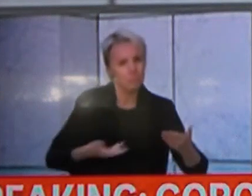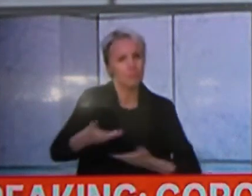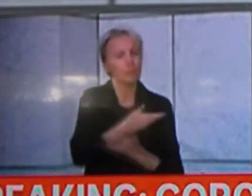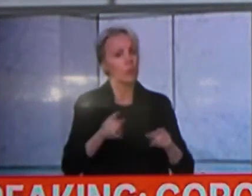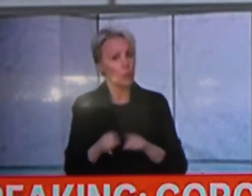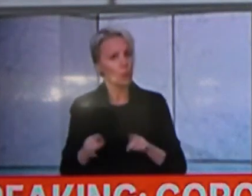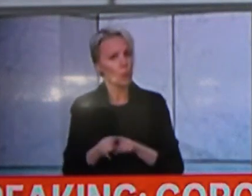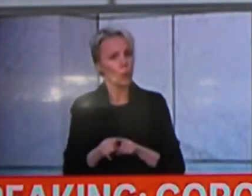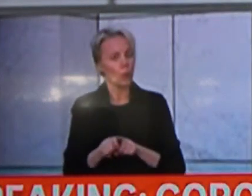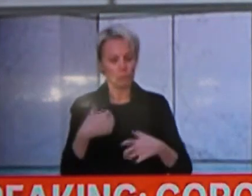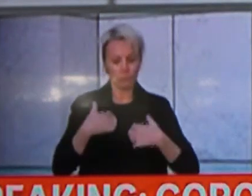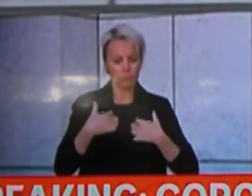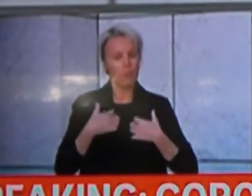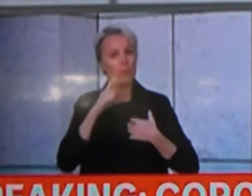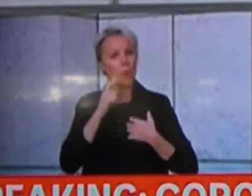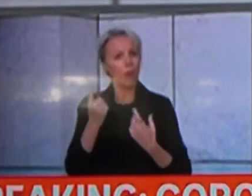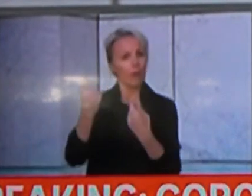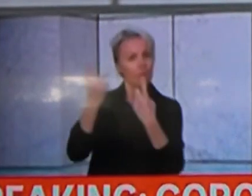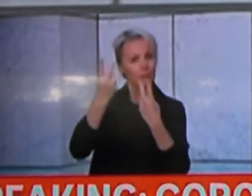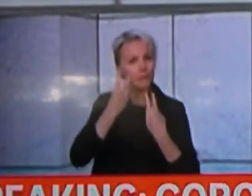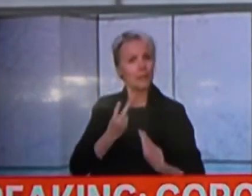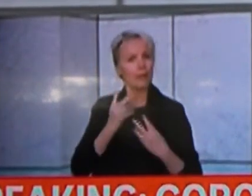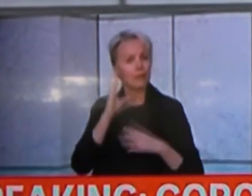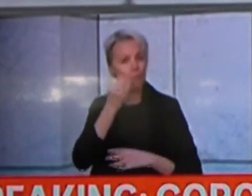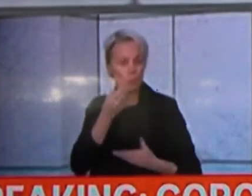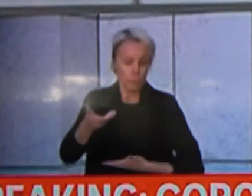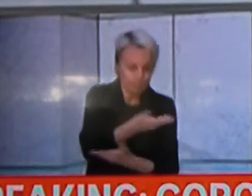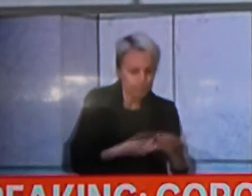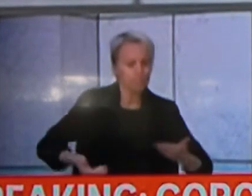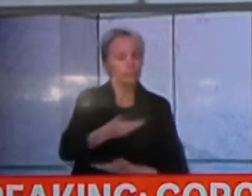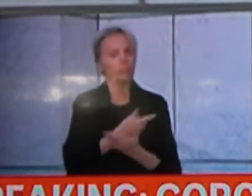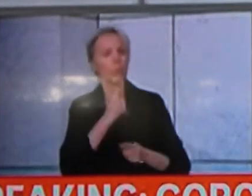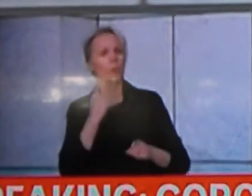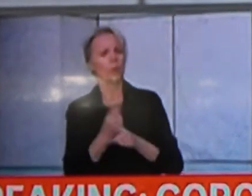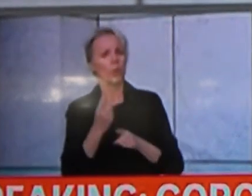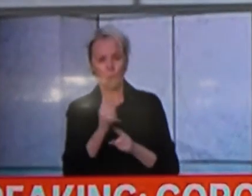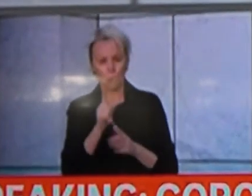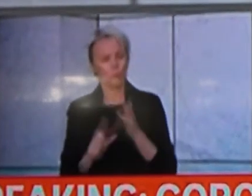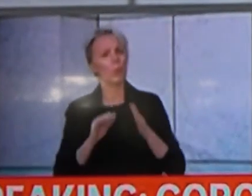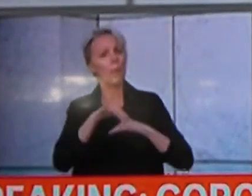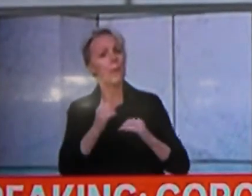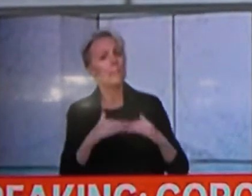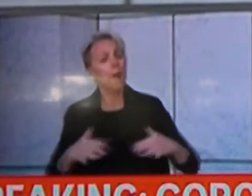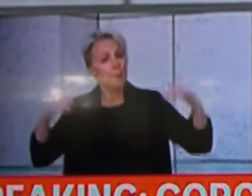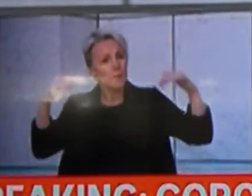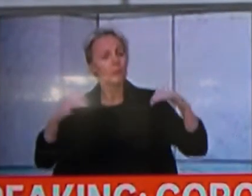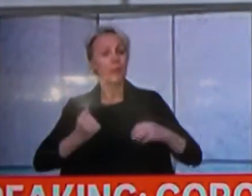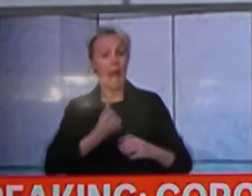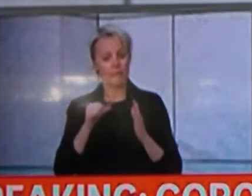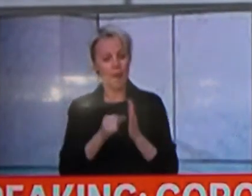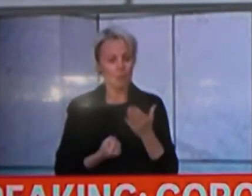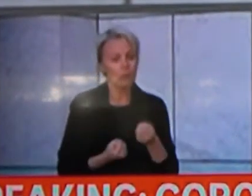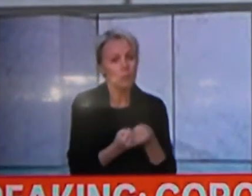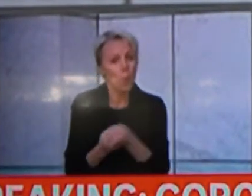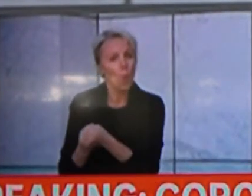afternoon here in the Cabinet rooms, and we'll also at that time be talking through the measures that the Treasurer has been announcing today, and the legislation